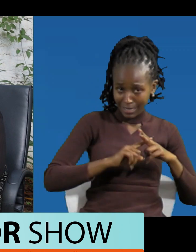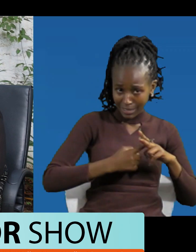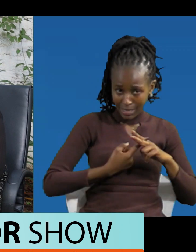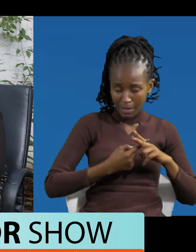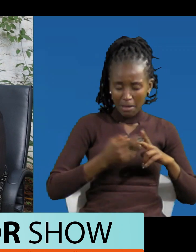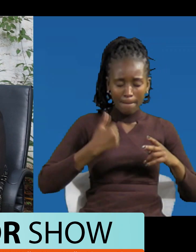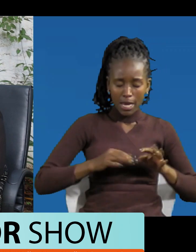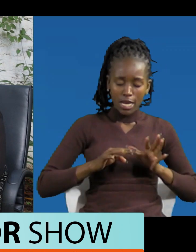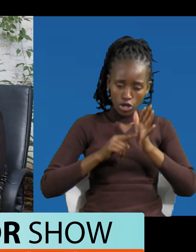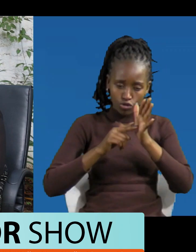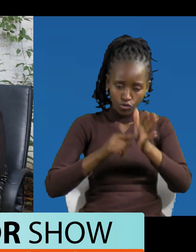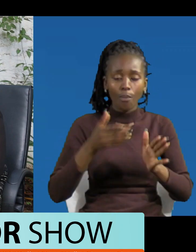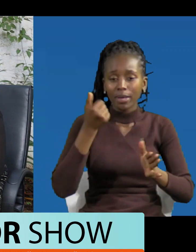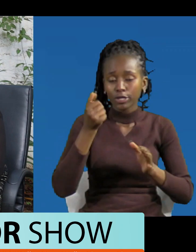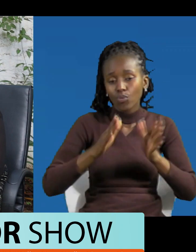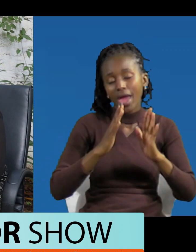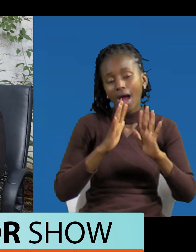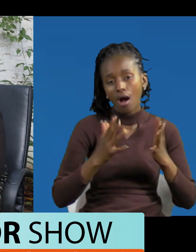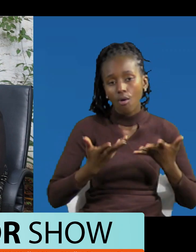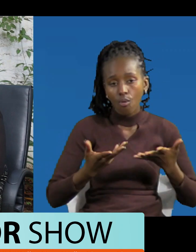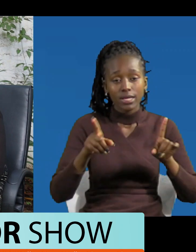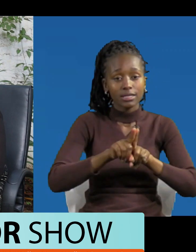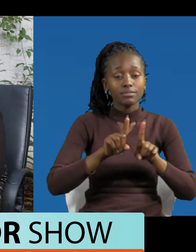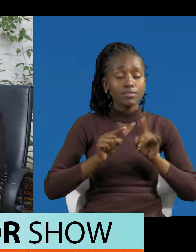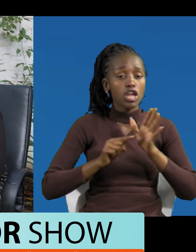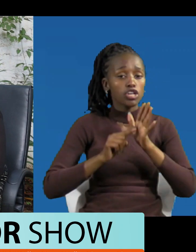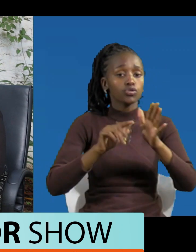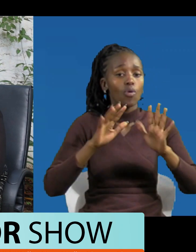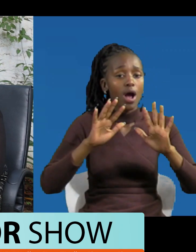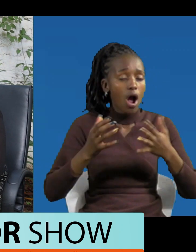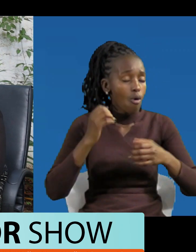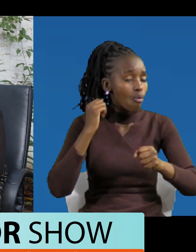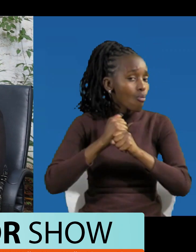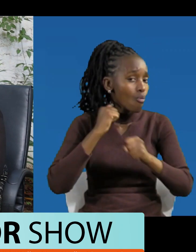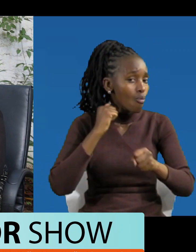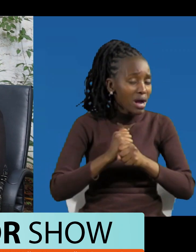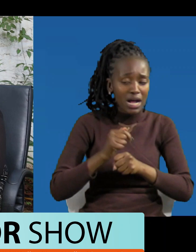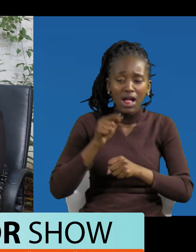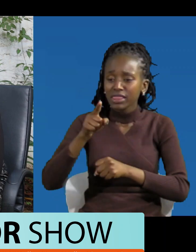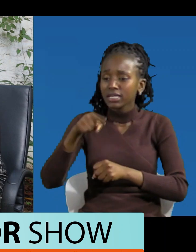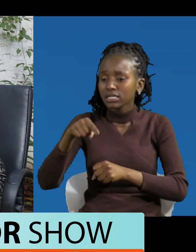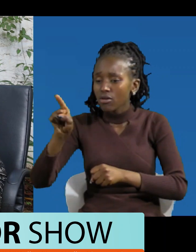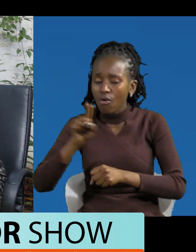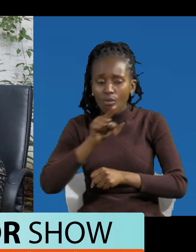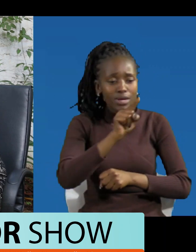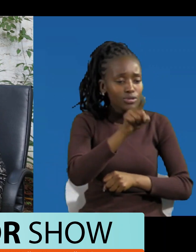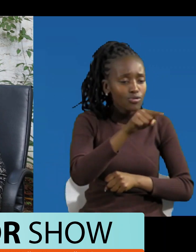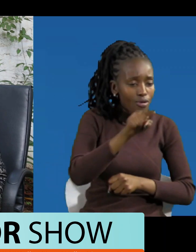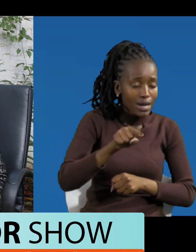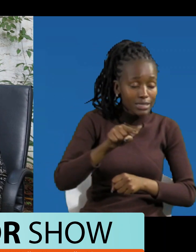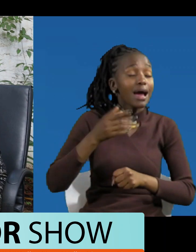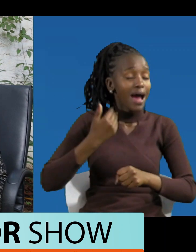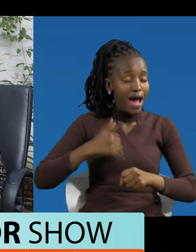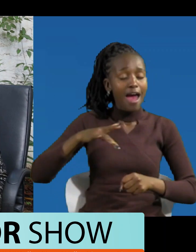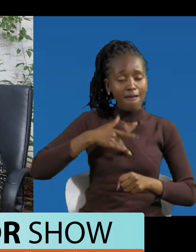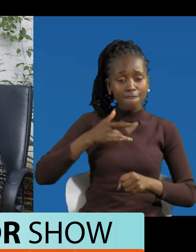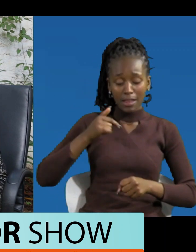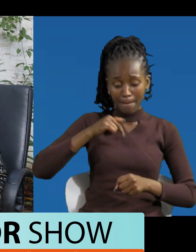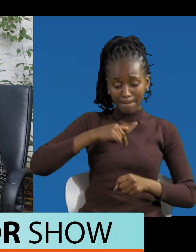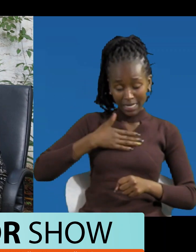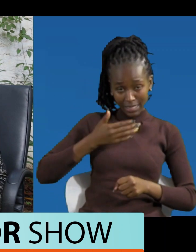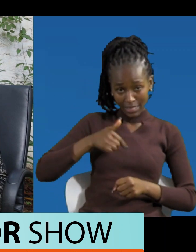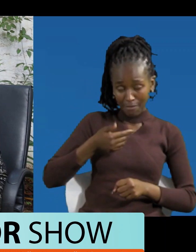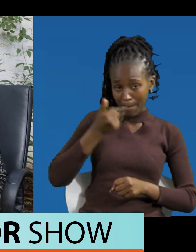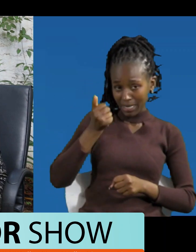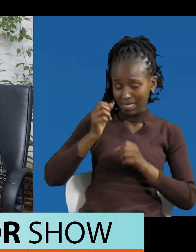try to show them what they are supposed to do and what they are not supposed to do. And I think I am the best when it comes to showing out